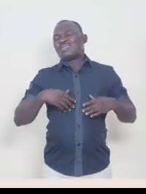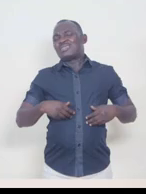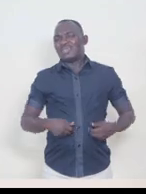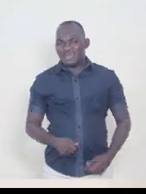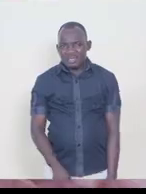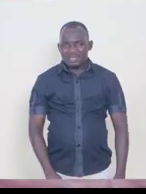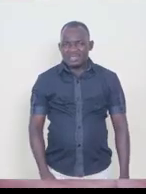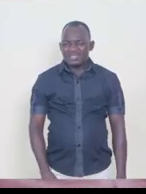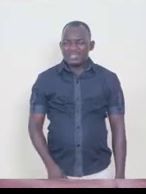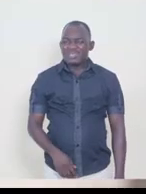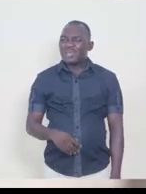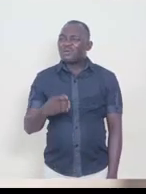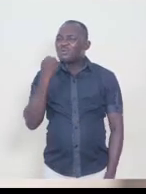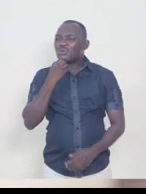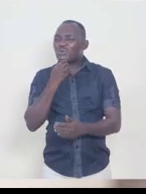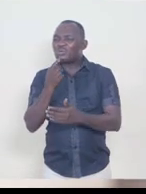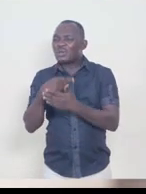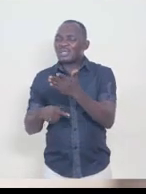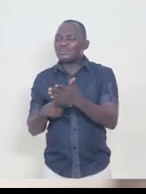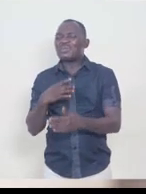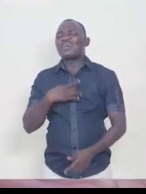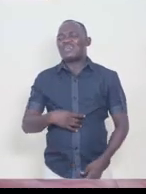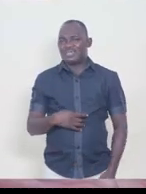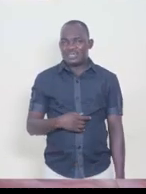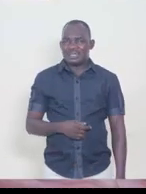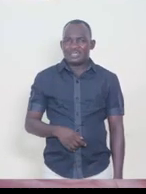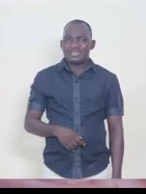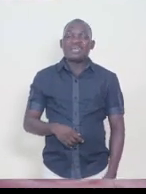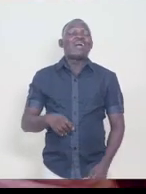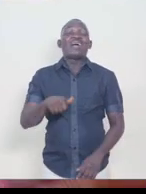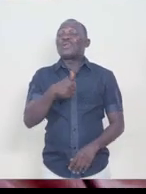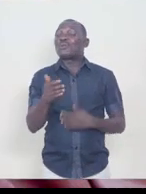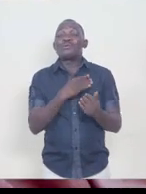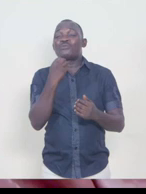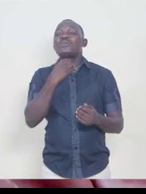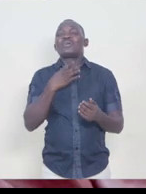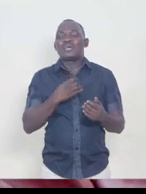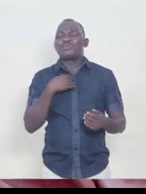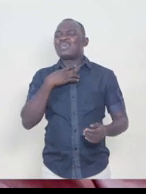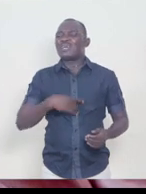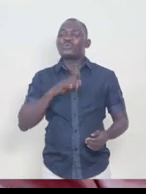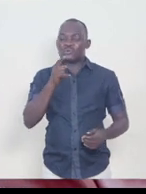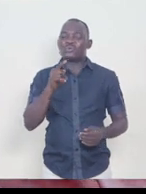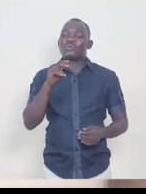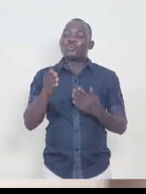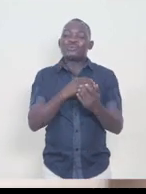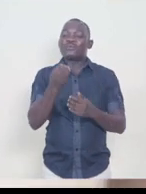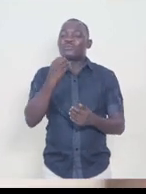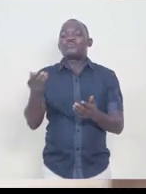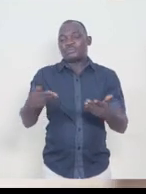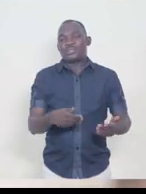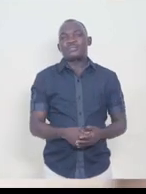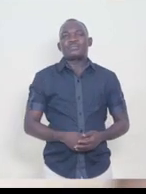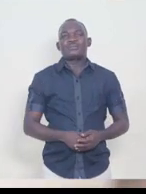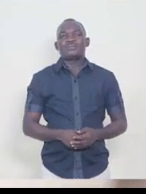What do you have in this house to eat? Ma, what do you want to eat? Just anything, anything you have. Bring it. I'm very hungry. Oh, okay.